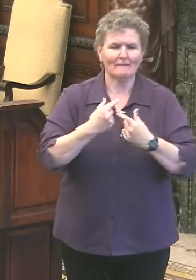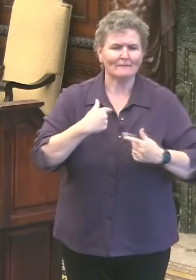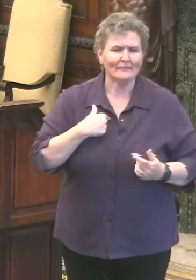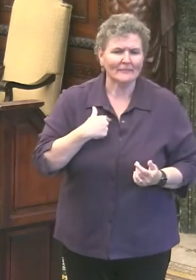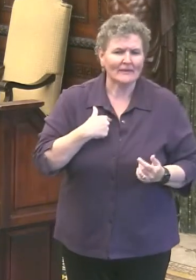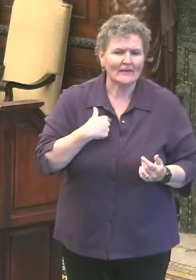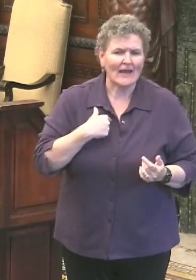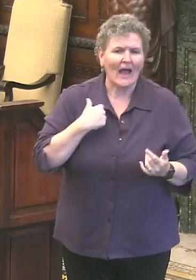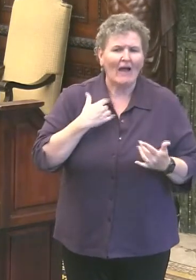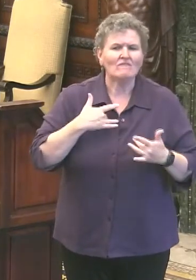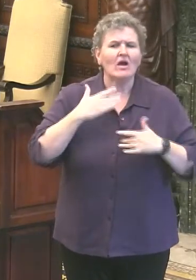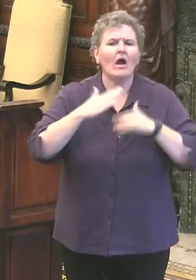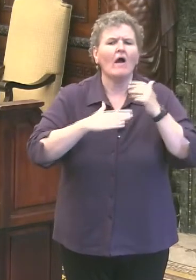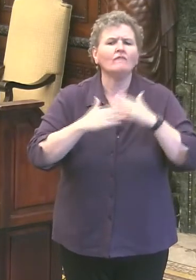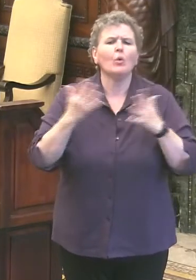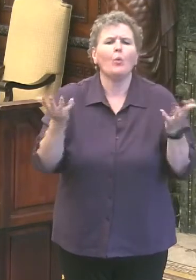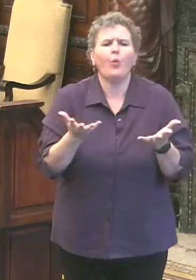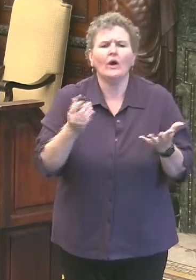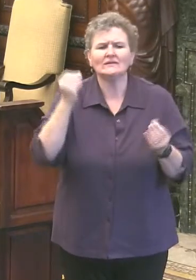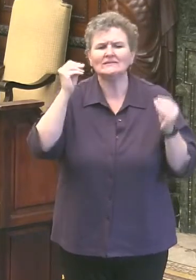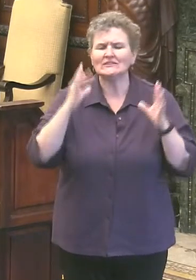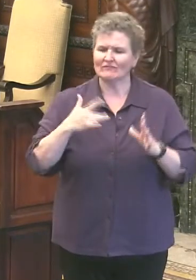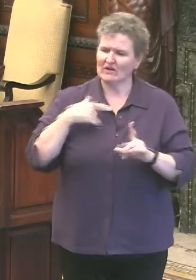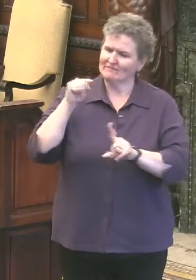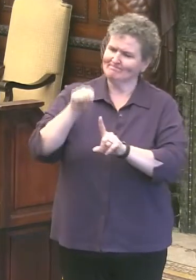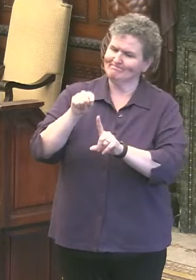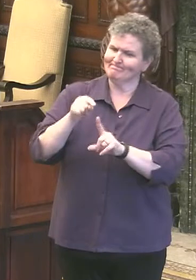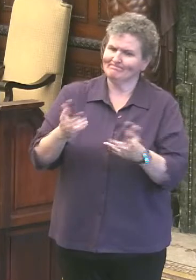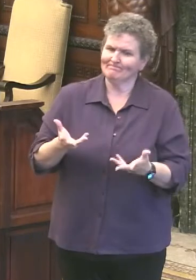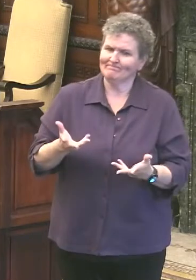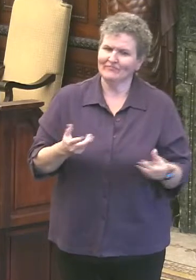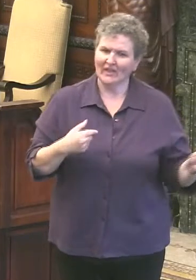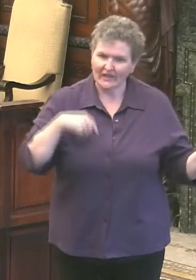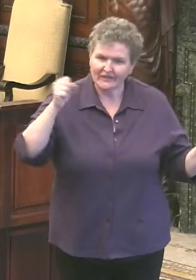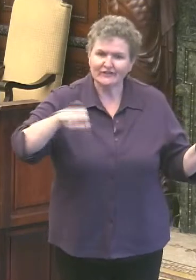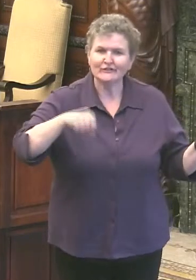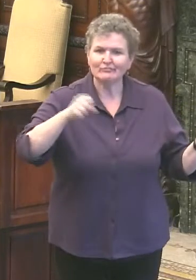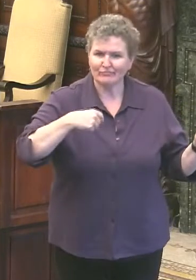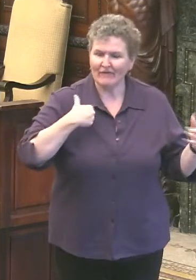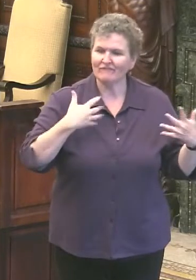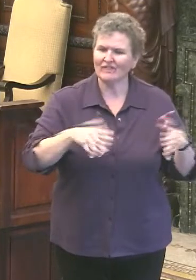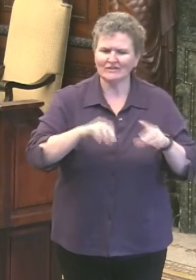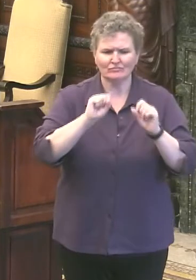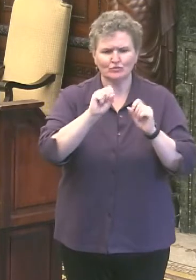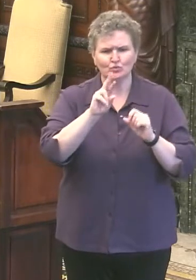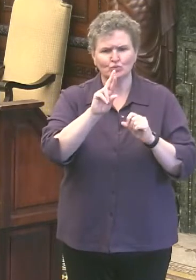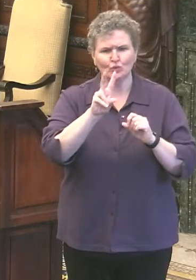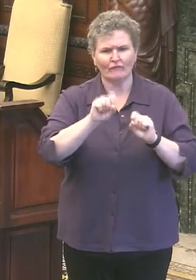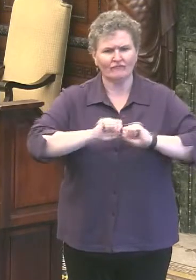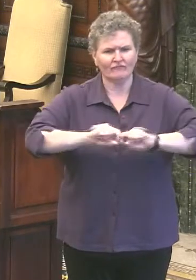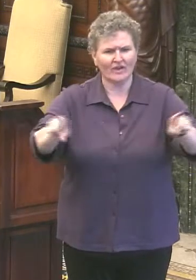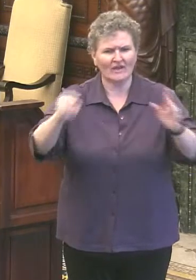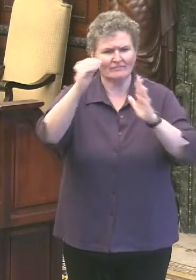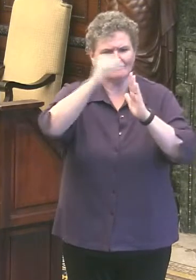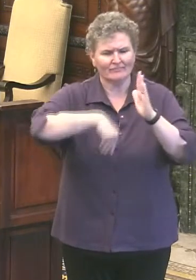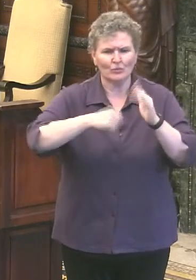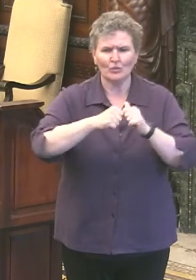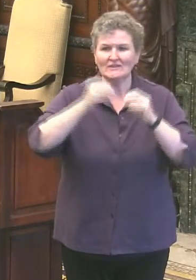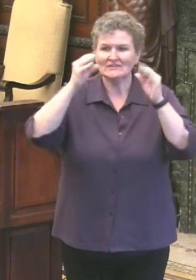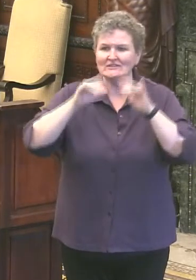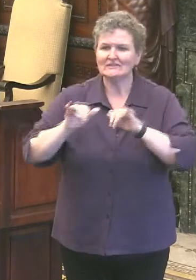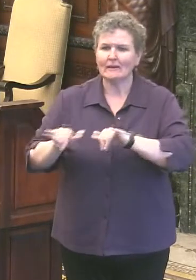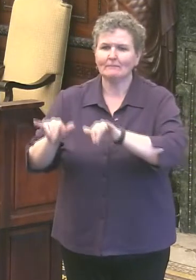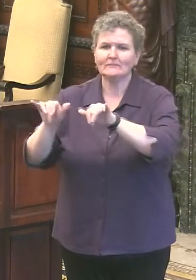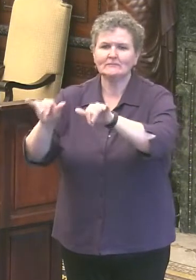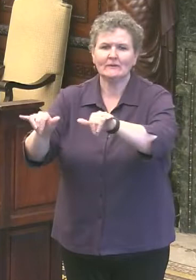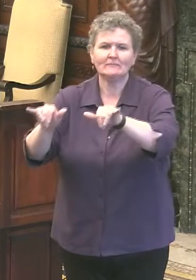telling you in terms of their comfort? Yeah, so we had survey responses from many of our teachers that were very consistent with the survey responses